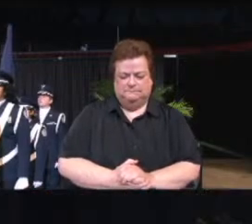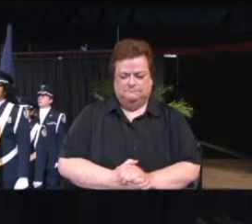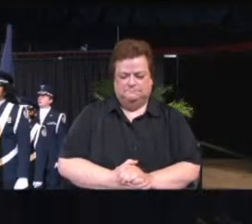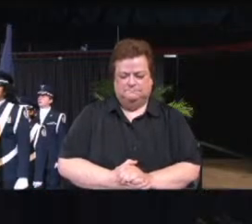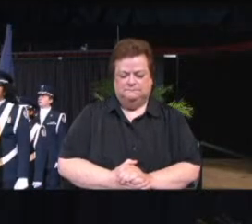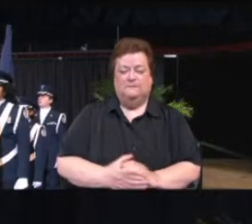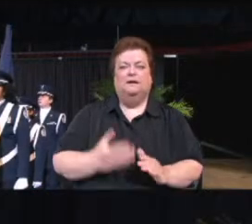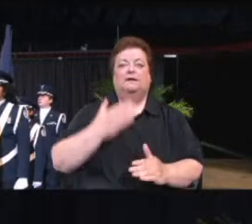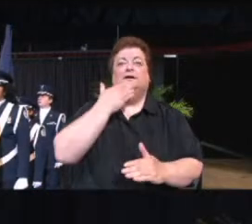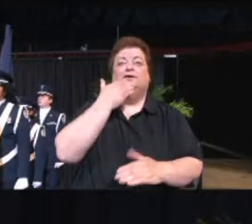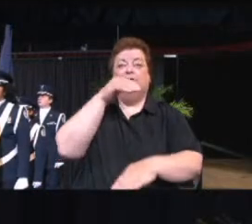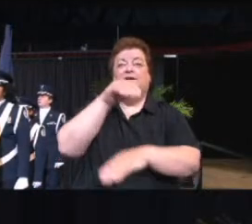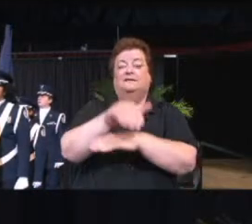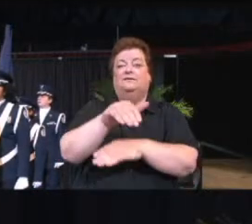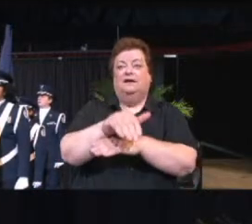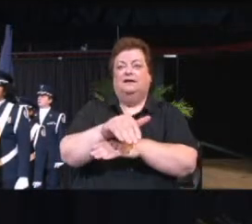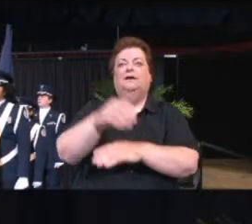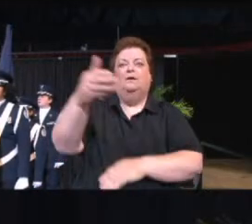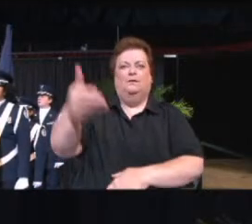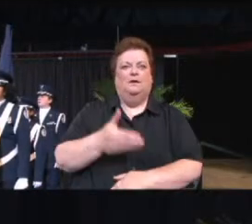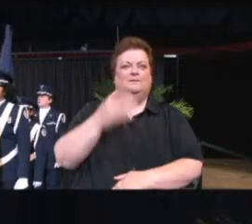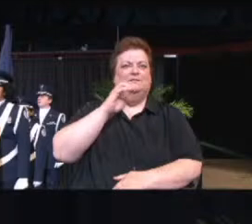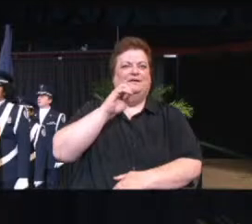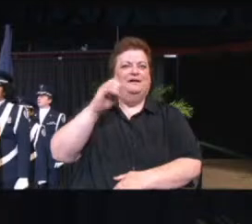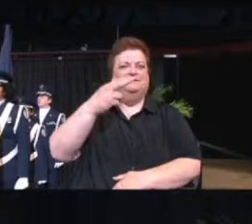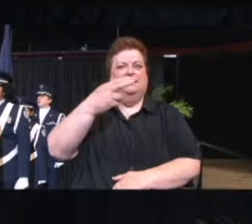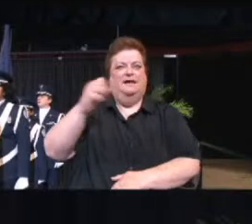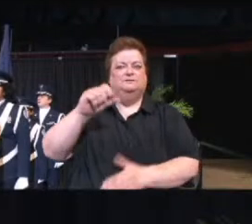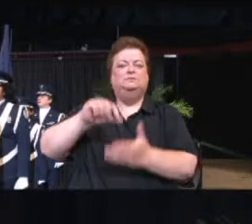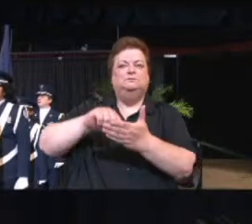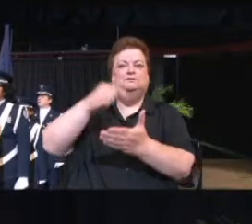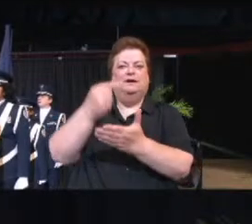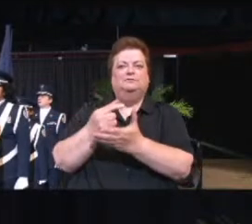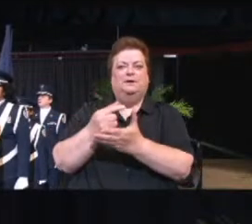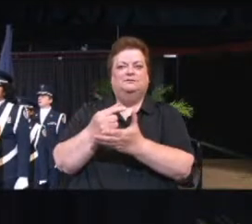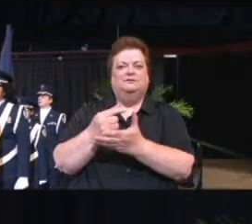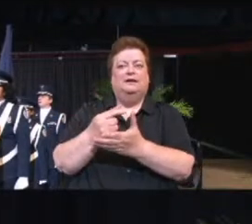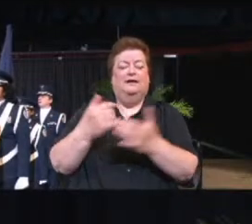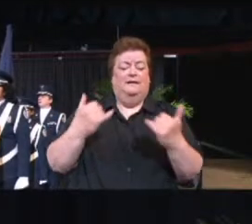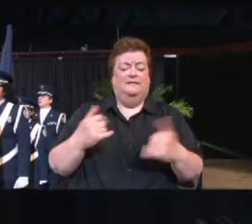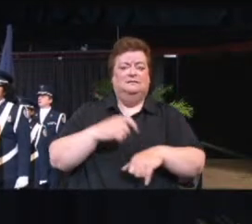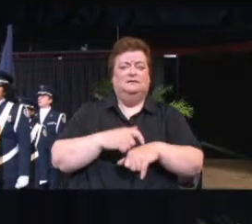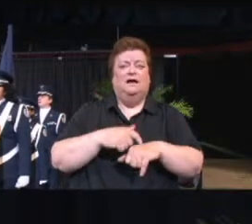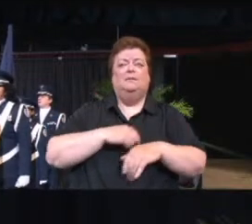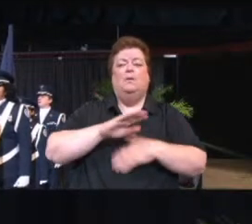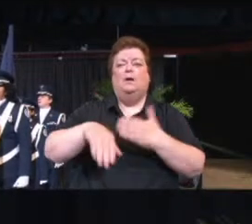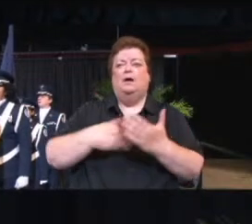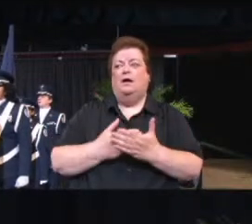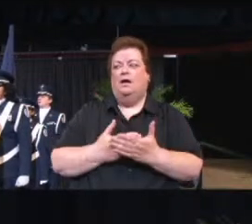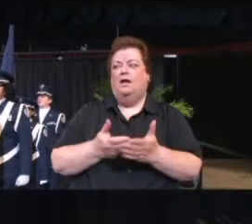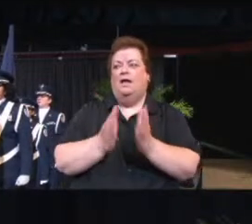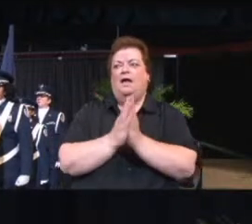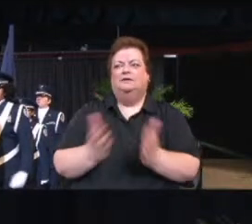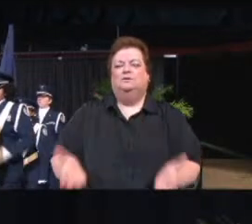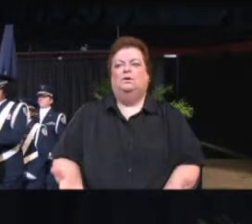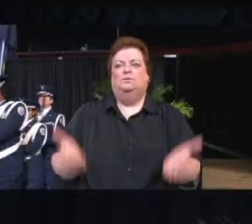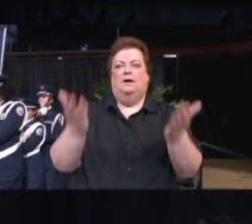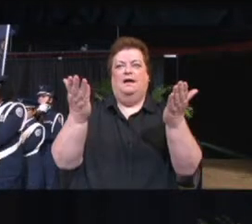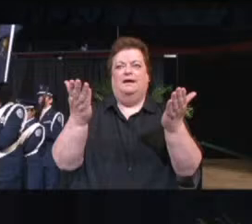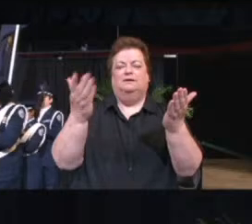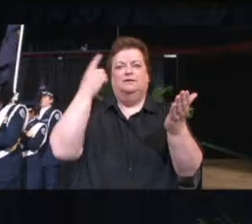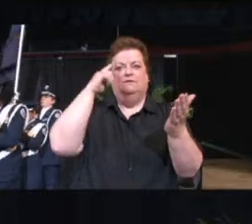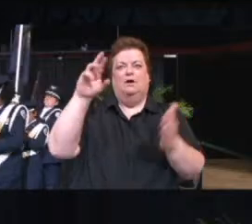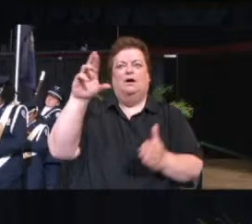Good evening, and welcome to East High School's commencement. At this time, I'd ask you all to rise for the